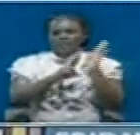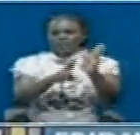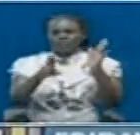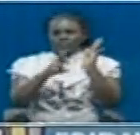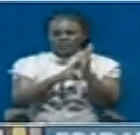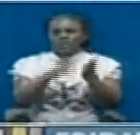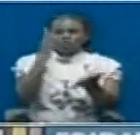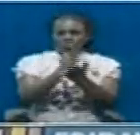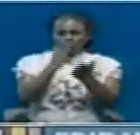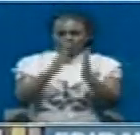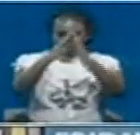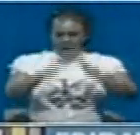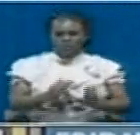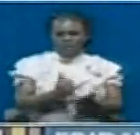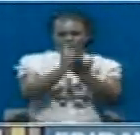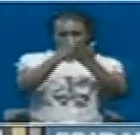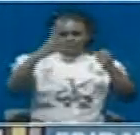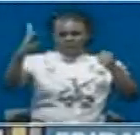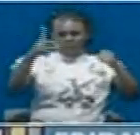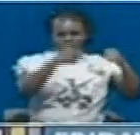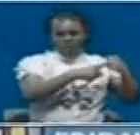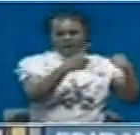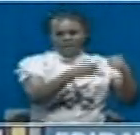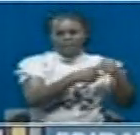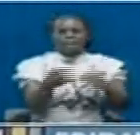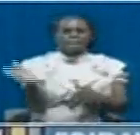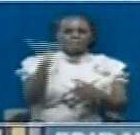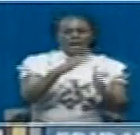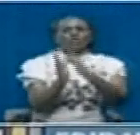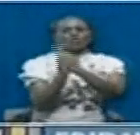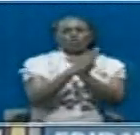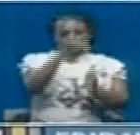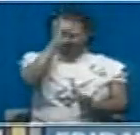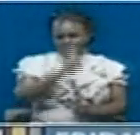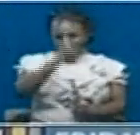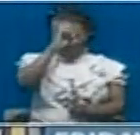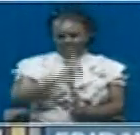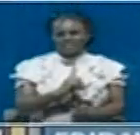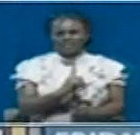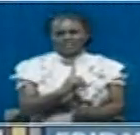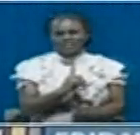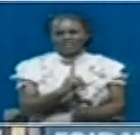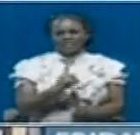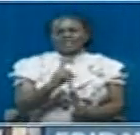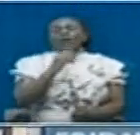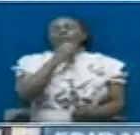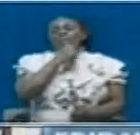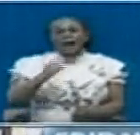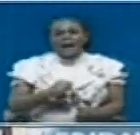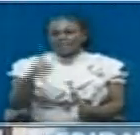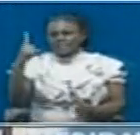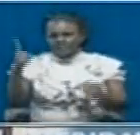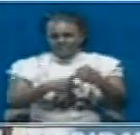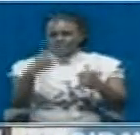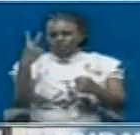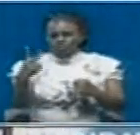real households of Kawangware. Okay, back to the story on a very serious note. A 62-year-old man from